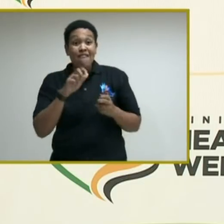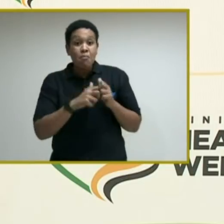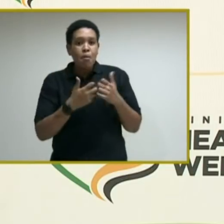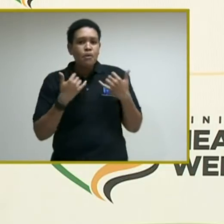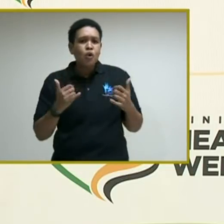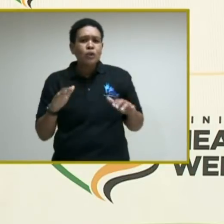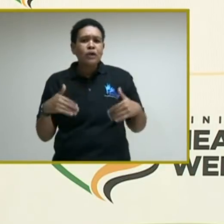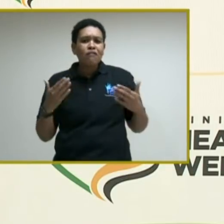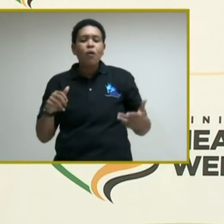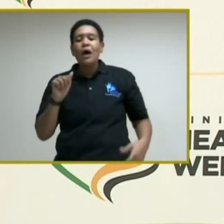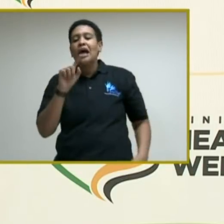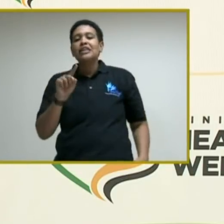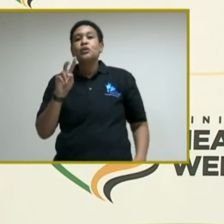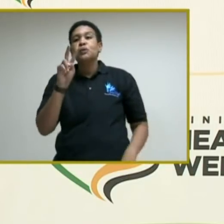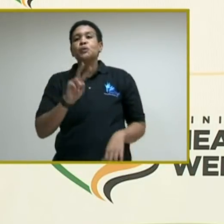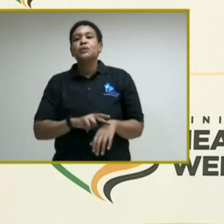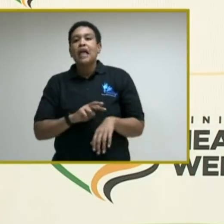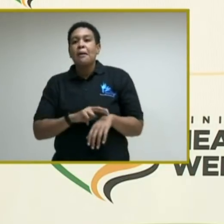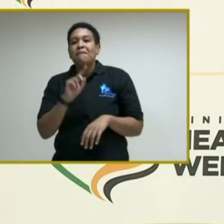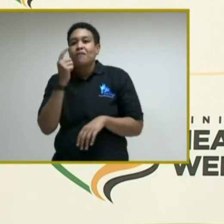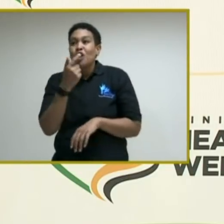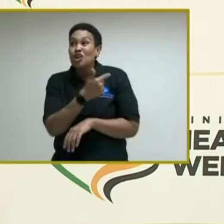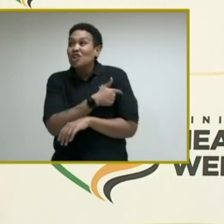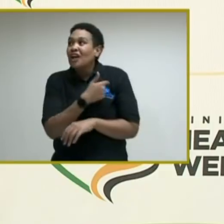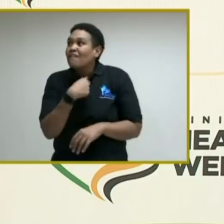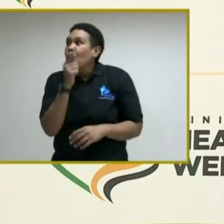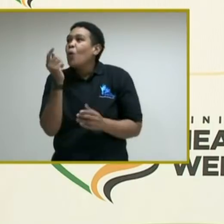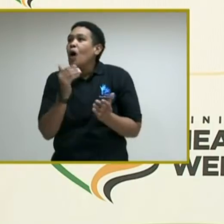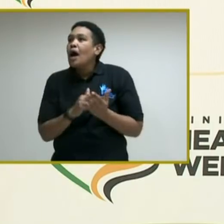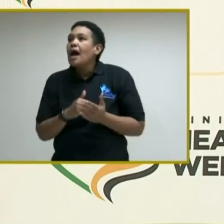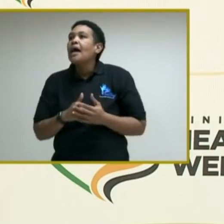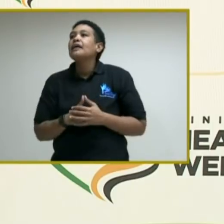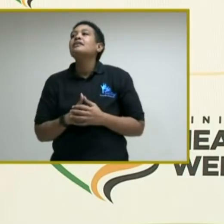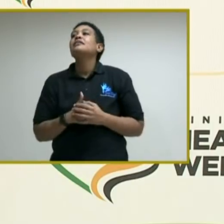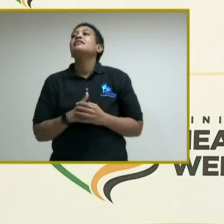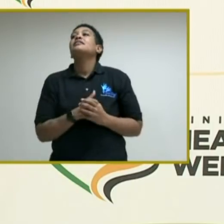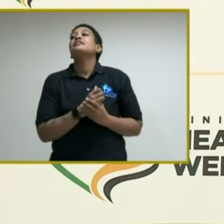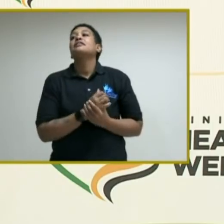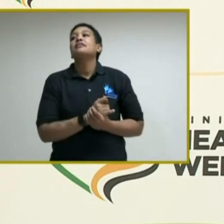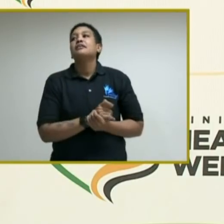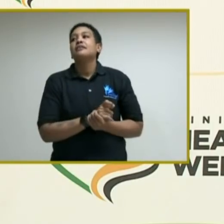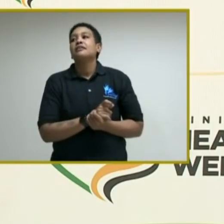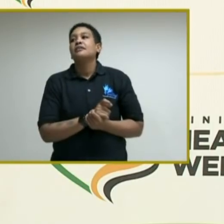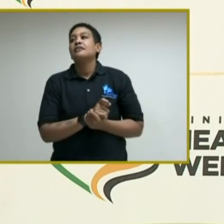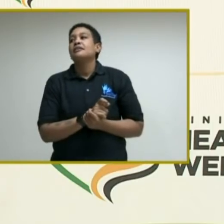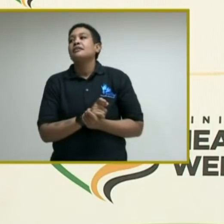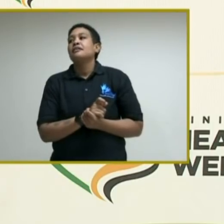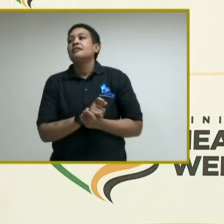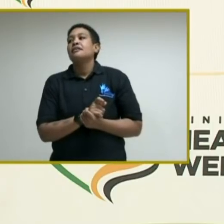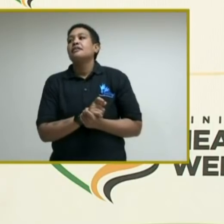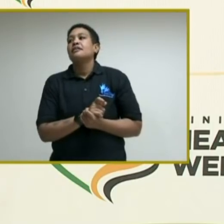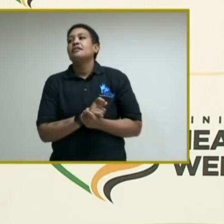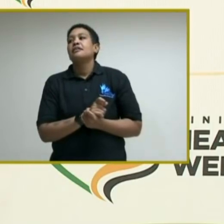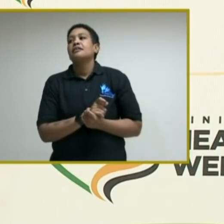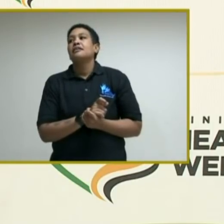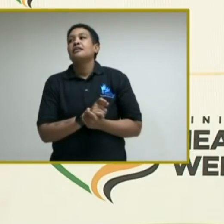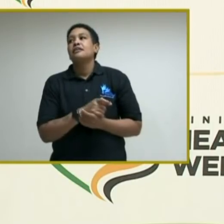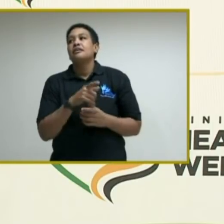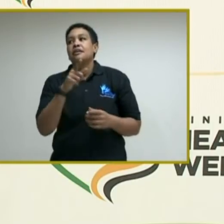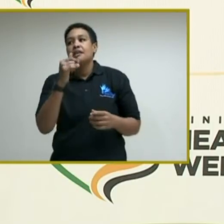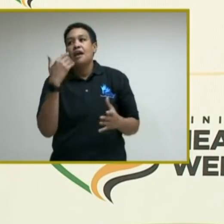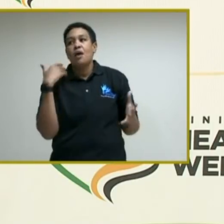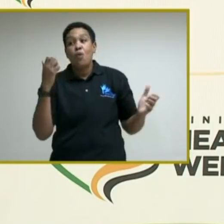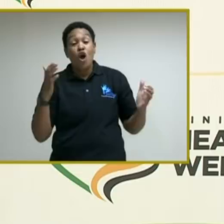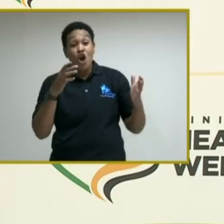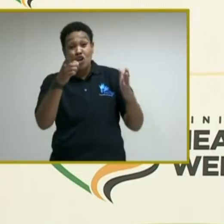with AstraZeneca, having taken the first one and have to go and get the second. So I really want to encourage you, if you have not